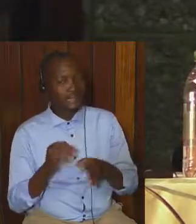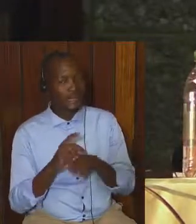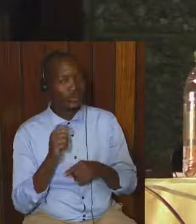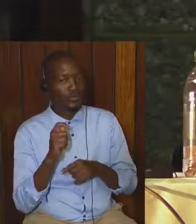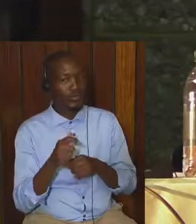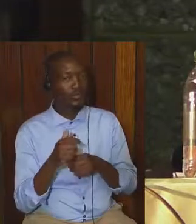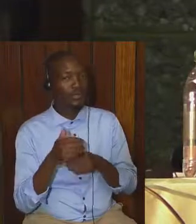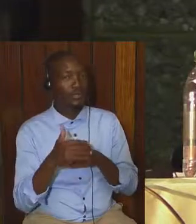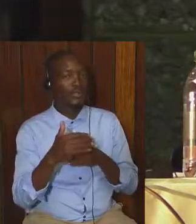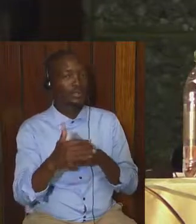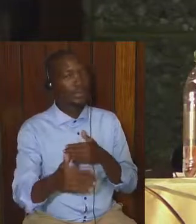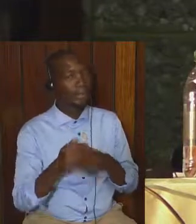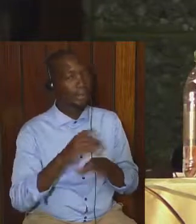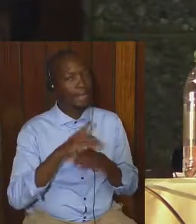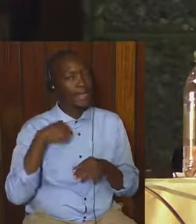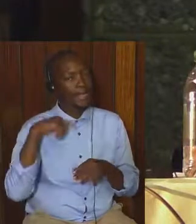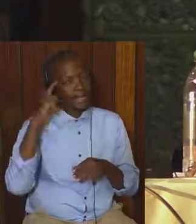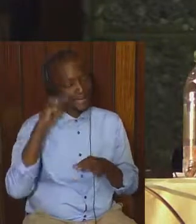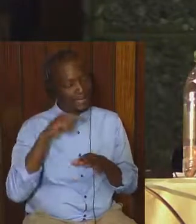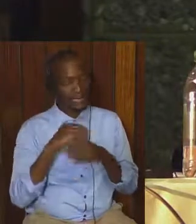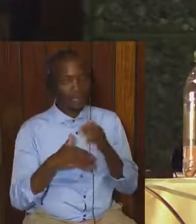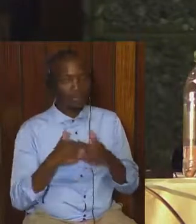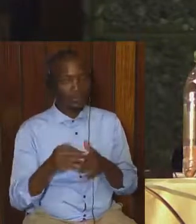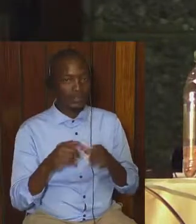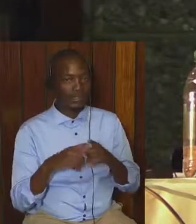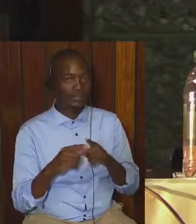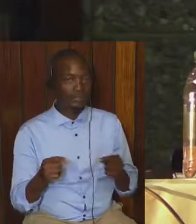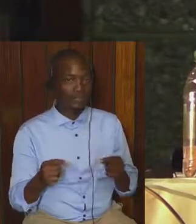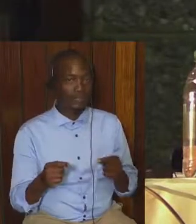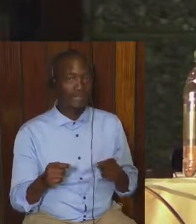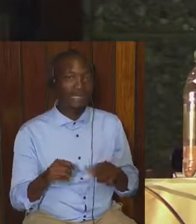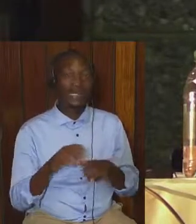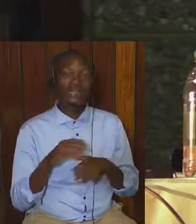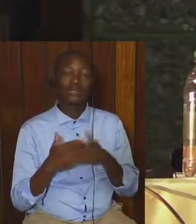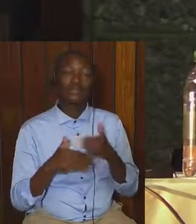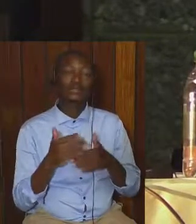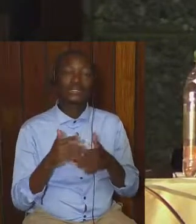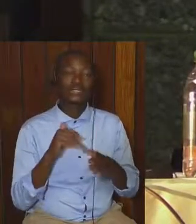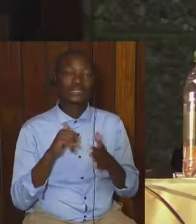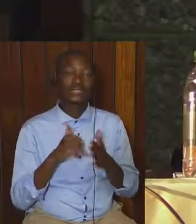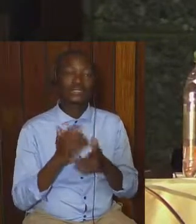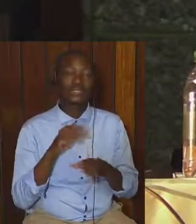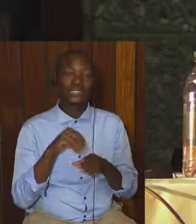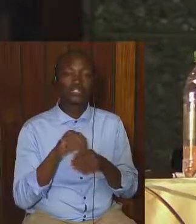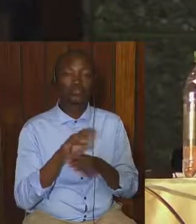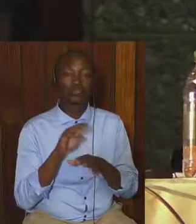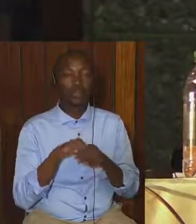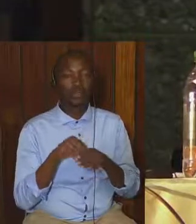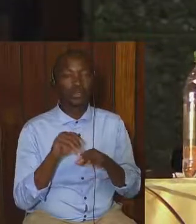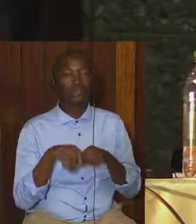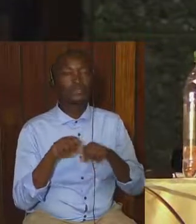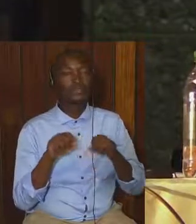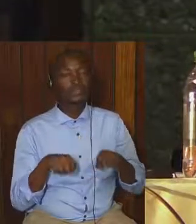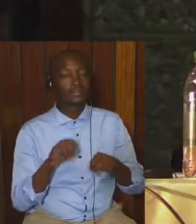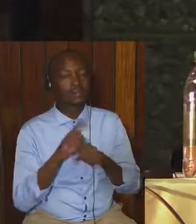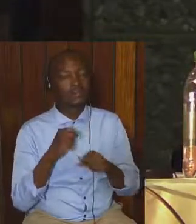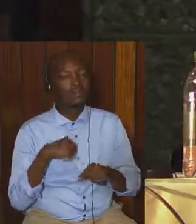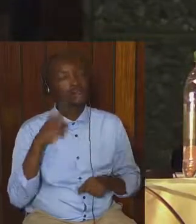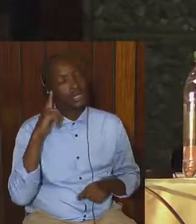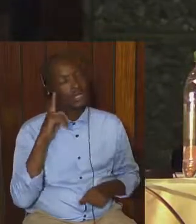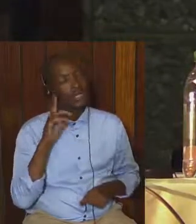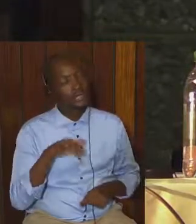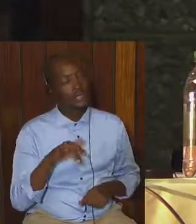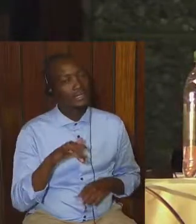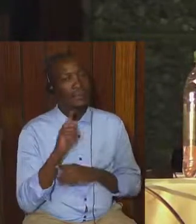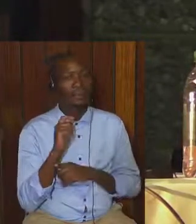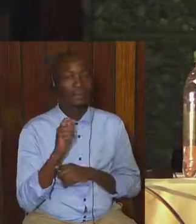audit purposes. And I think that process has been completed. I think it's now a process where it must go into the system. So I would think that